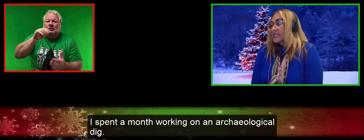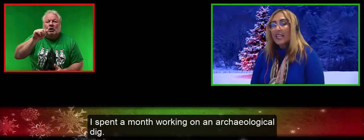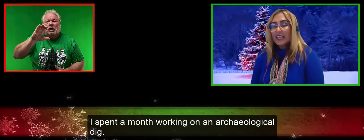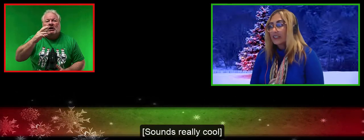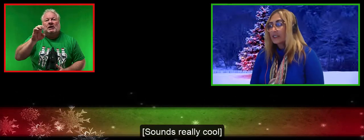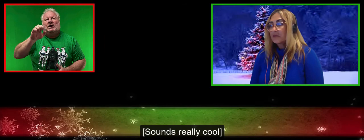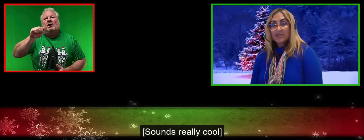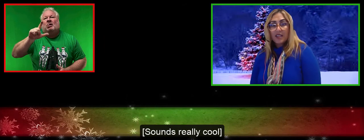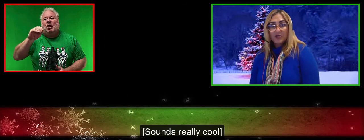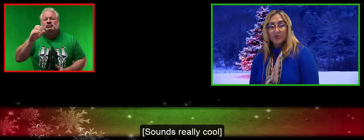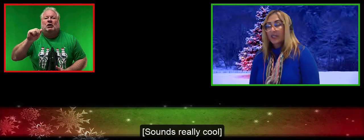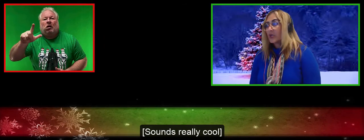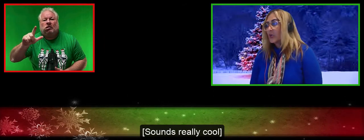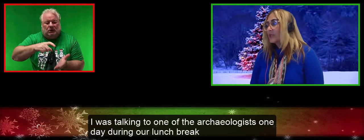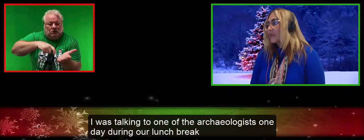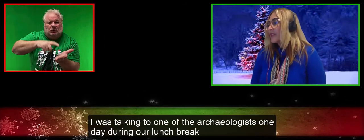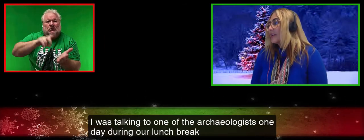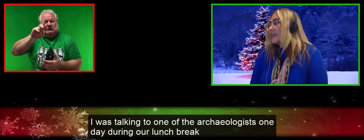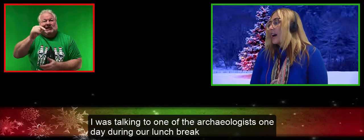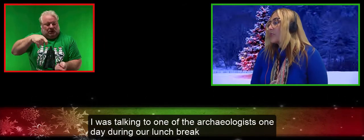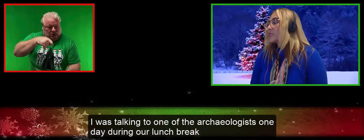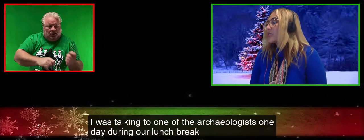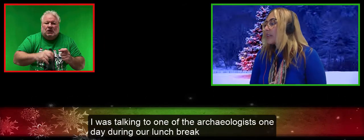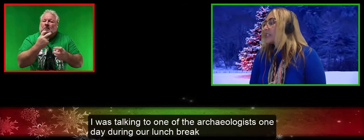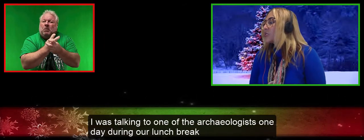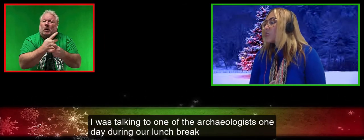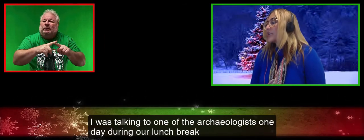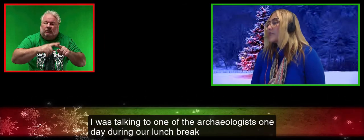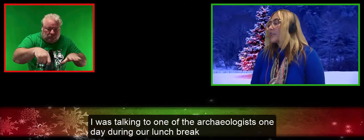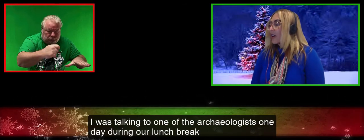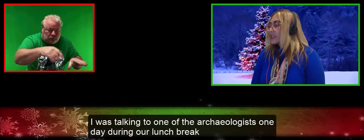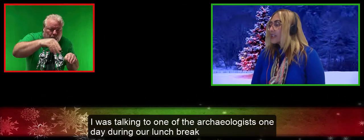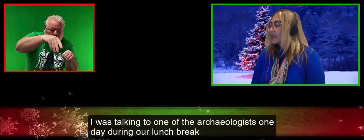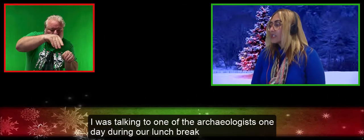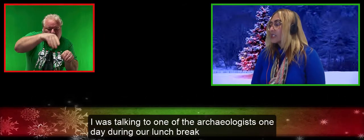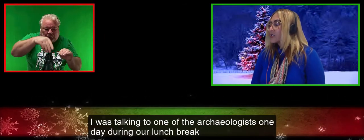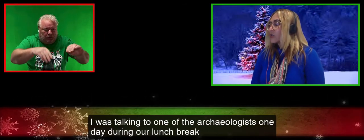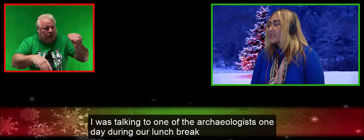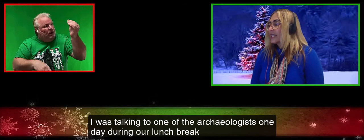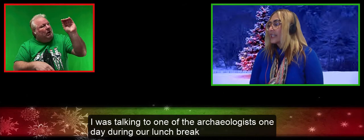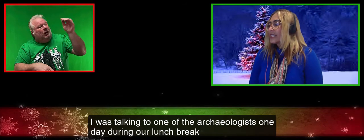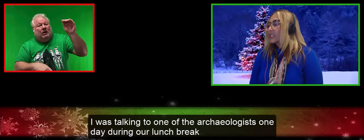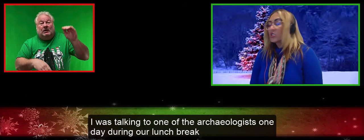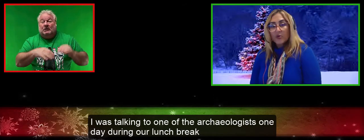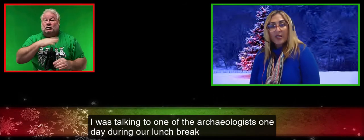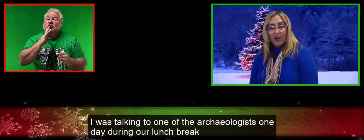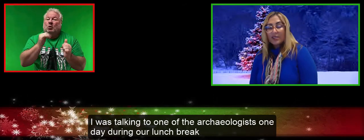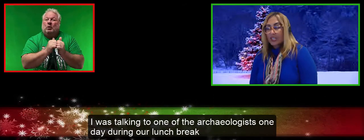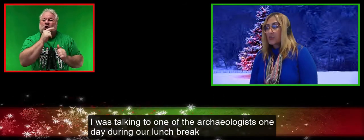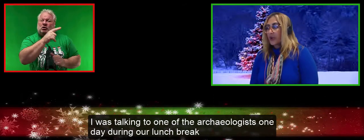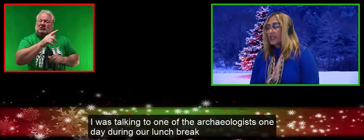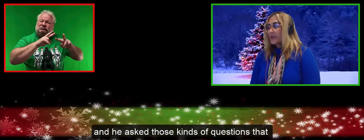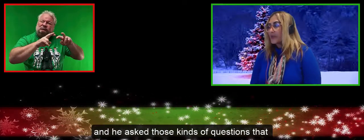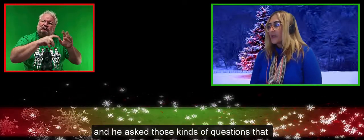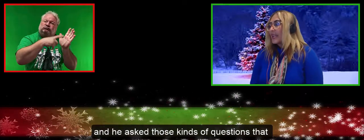archaeological dig. That sounds really cool. I was talking to one of the archaeologists one day during our